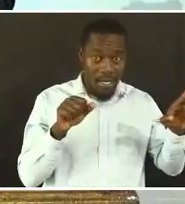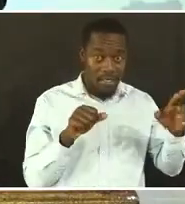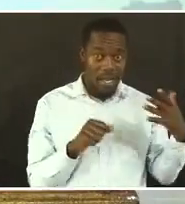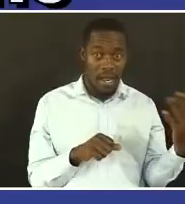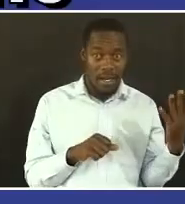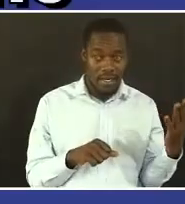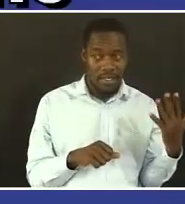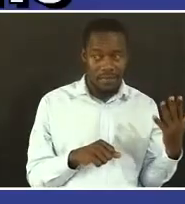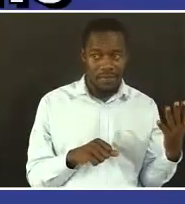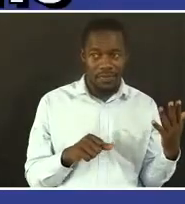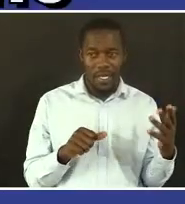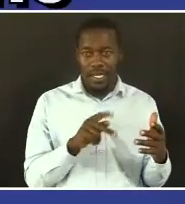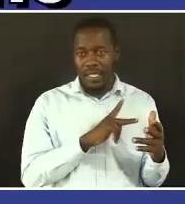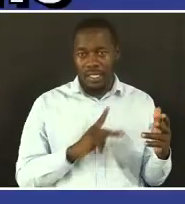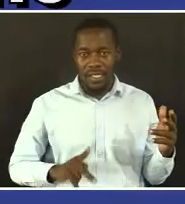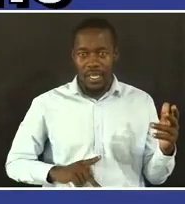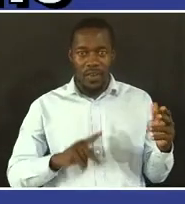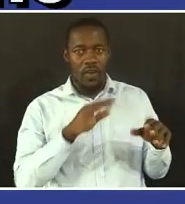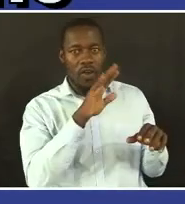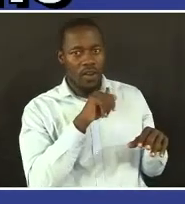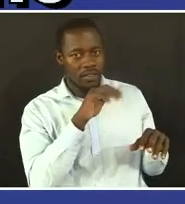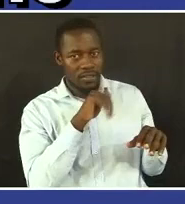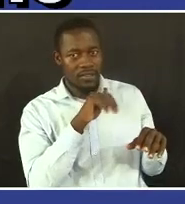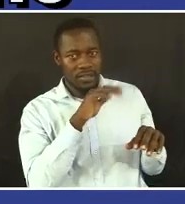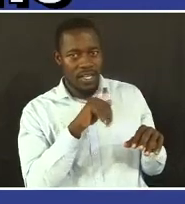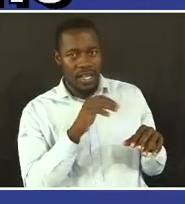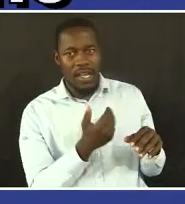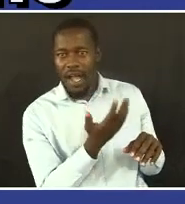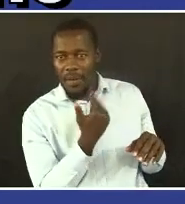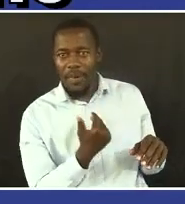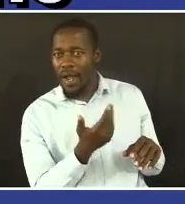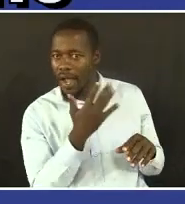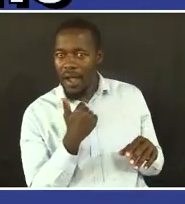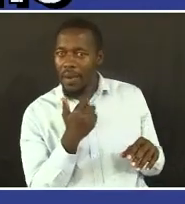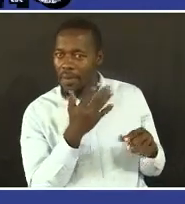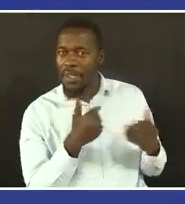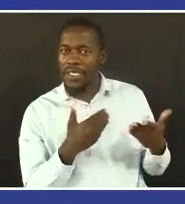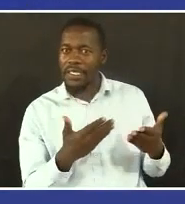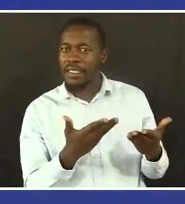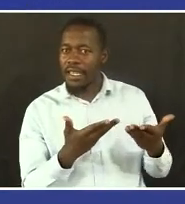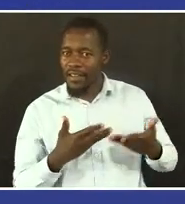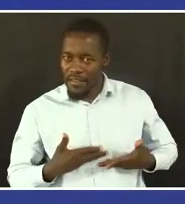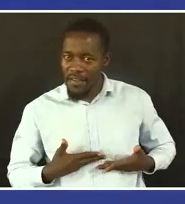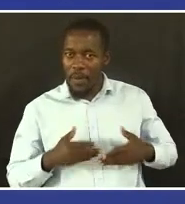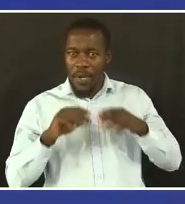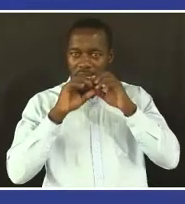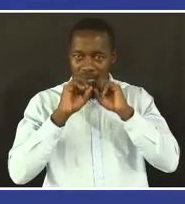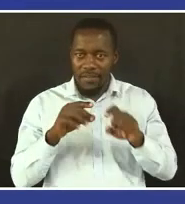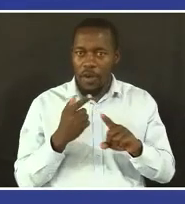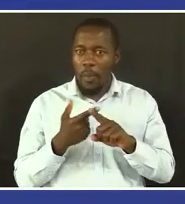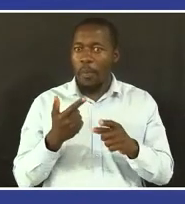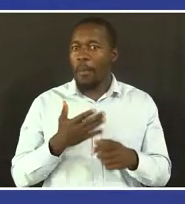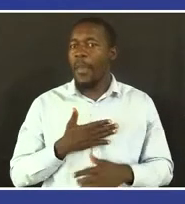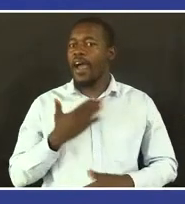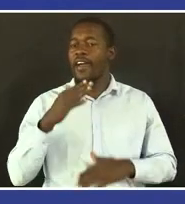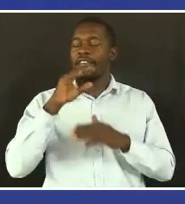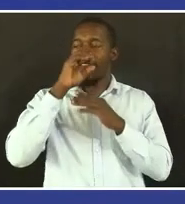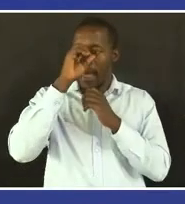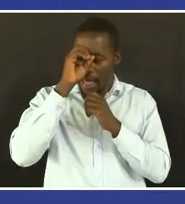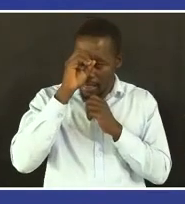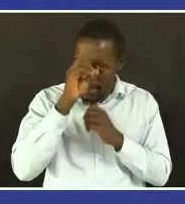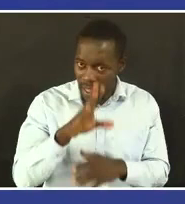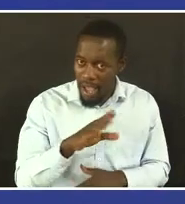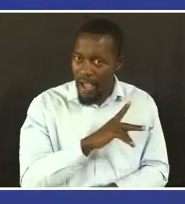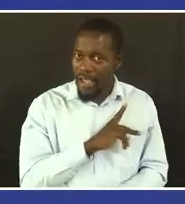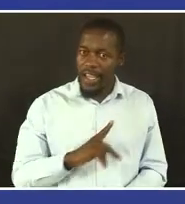them, come ye blessed of my father, inherit the kingdom prepared for you from when?